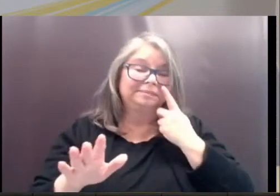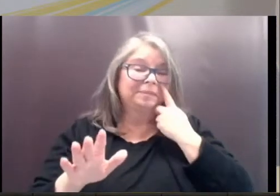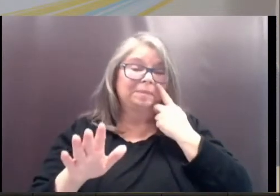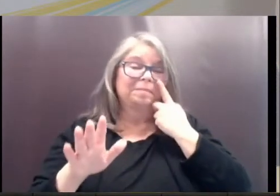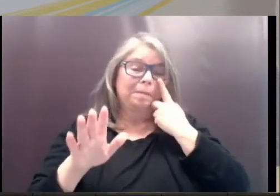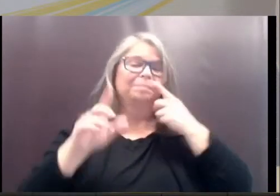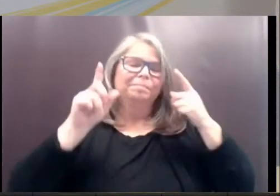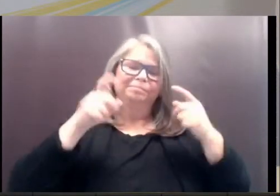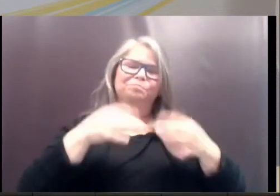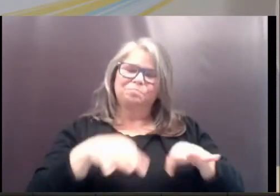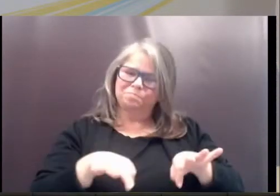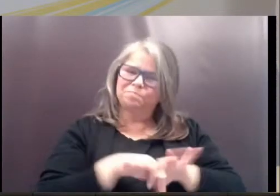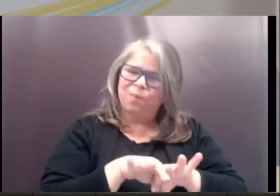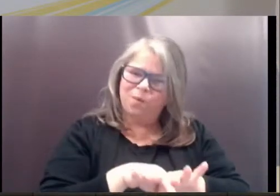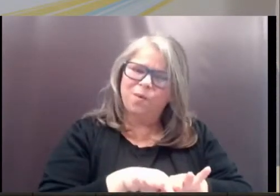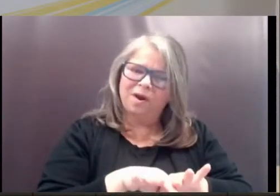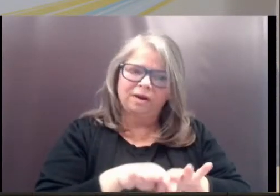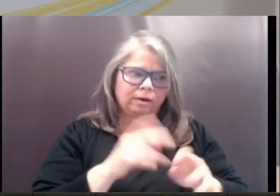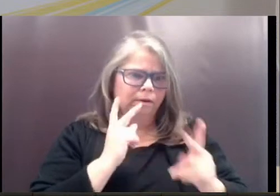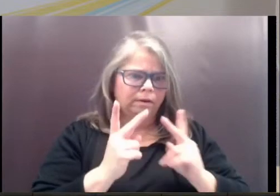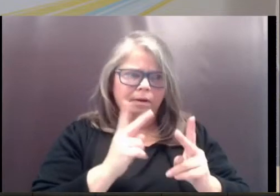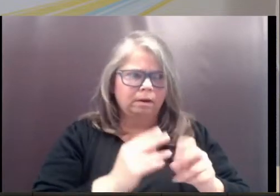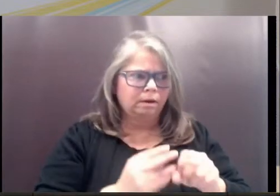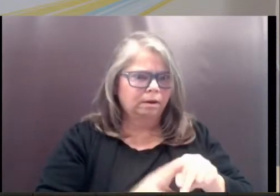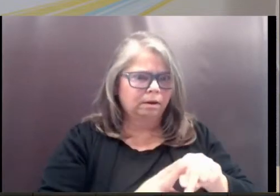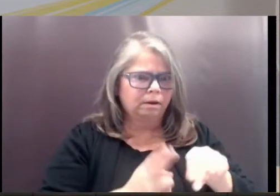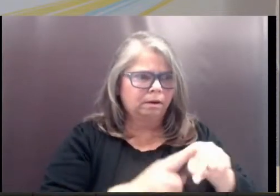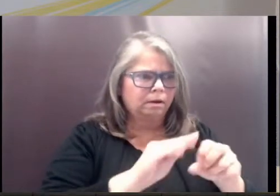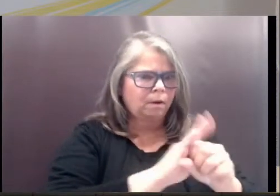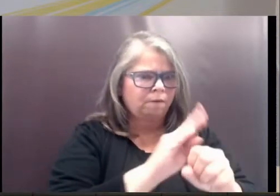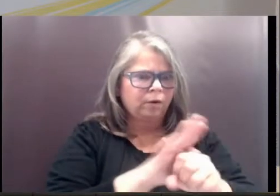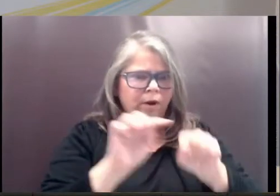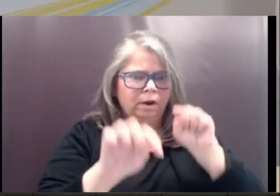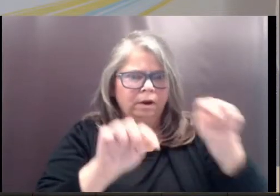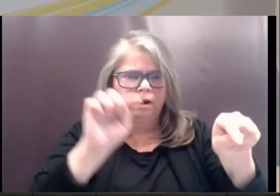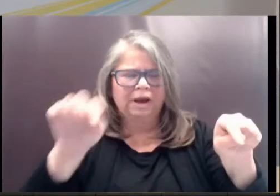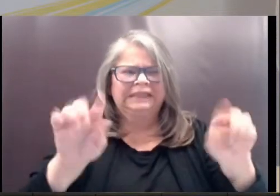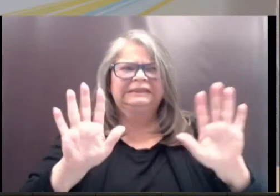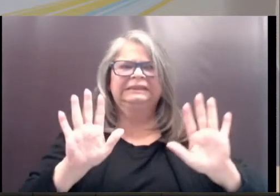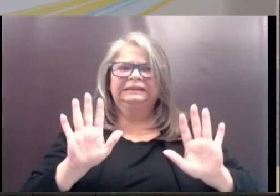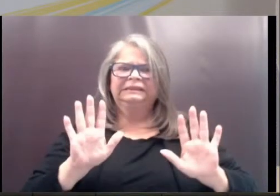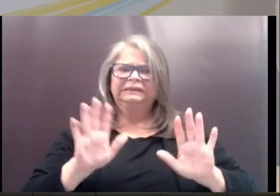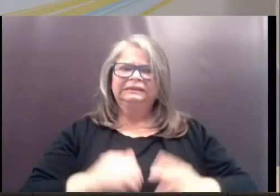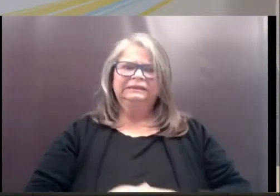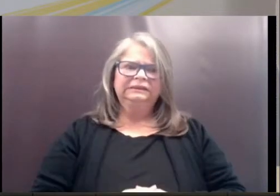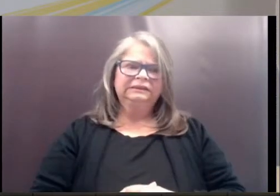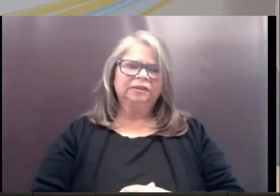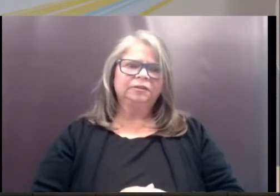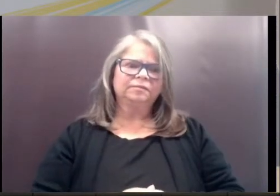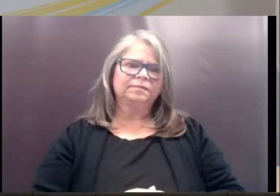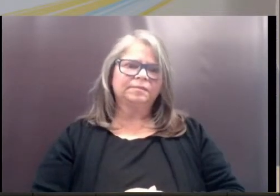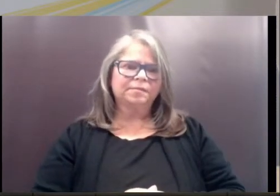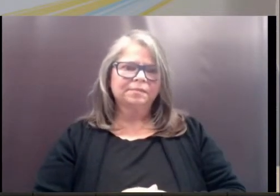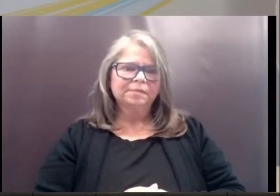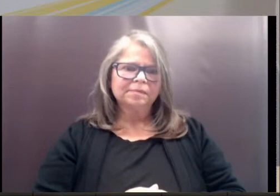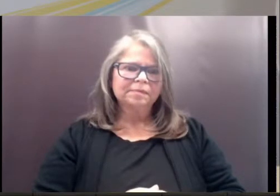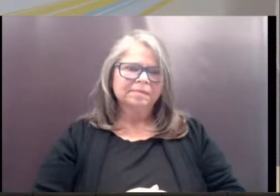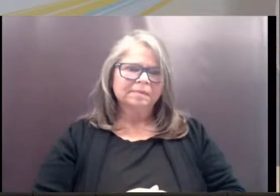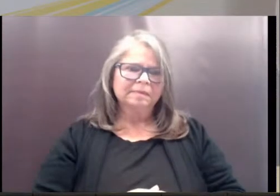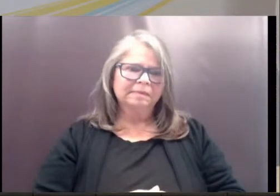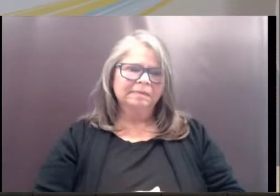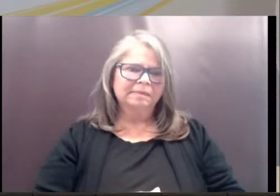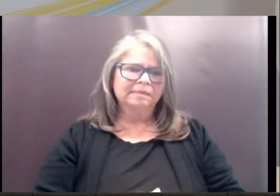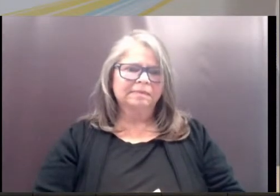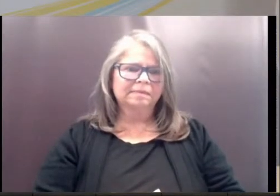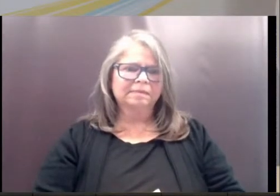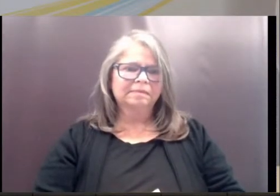of the COVID-19 outbreak that was announced on the weekend. The prospect of having access to a vaccine for COVID-19